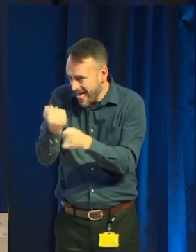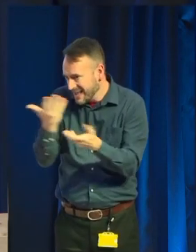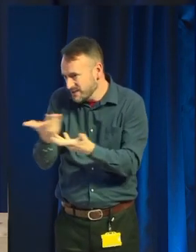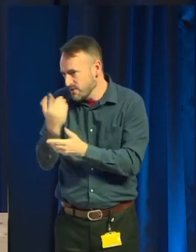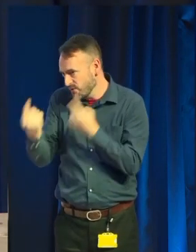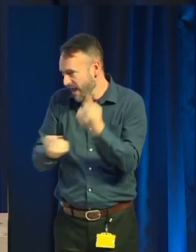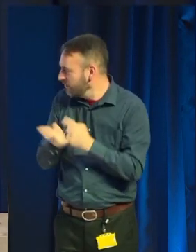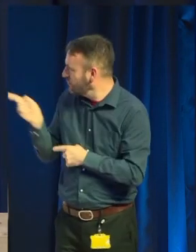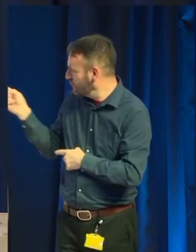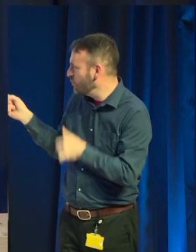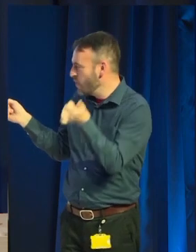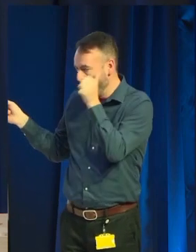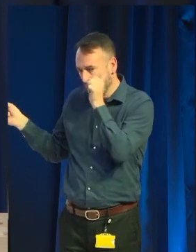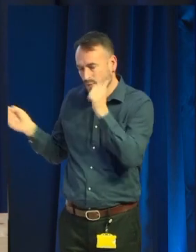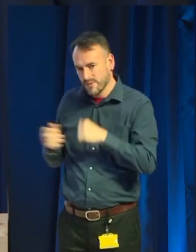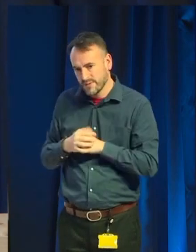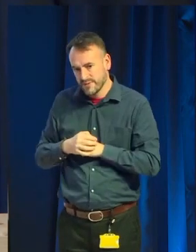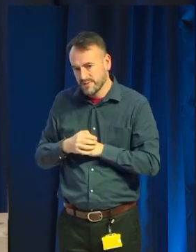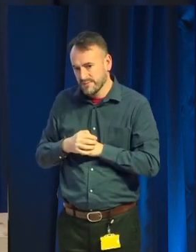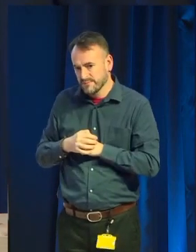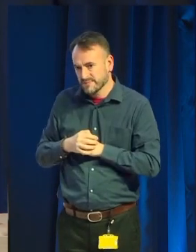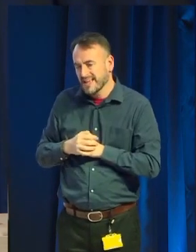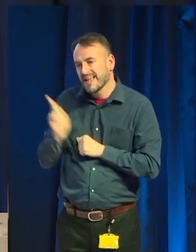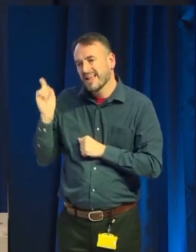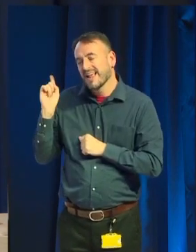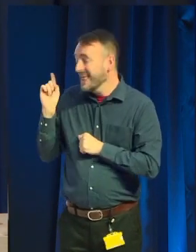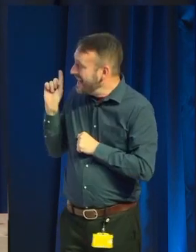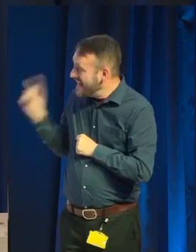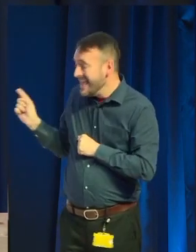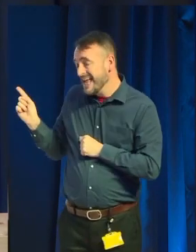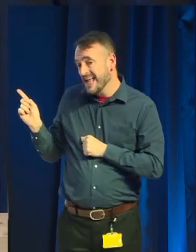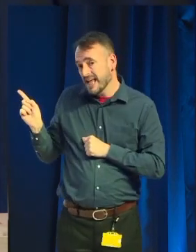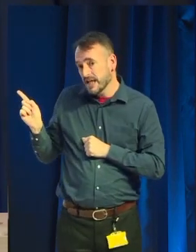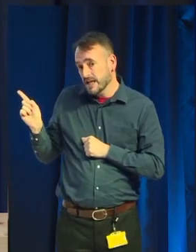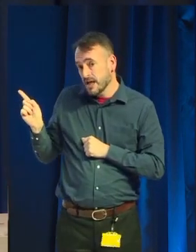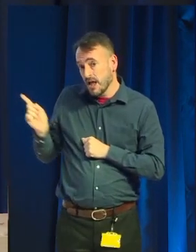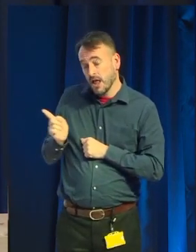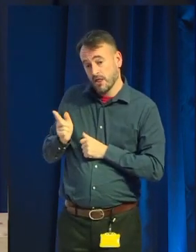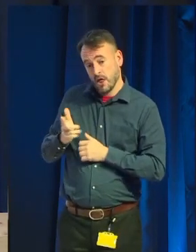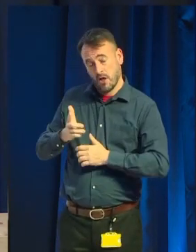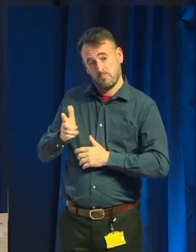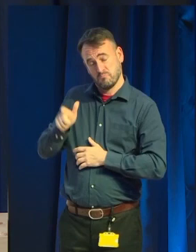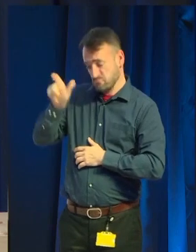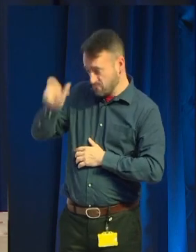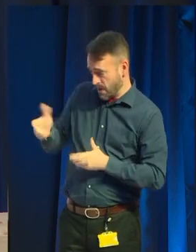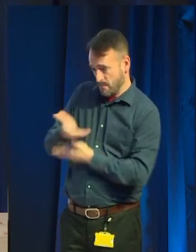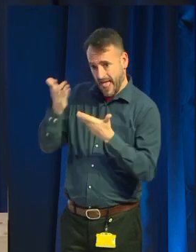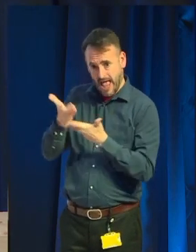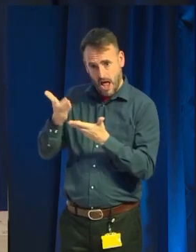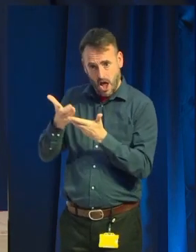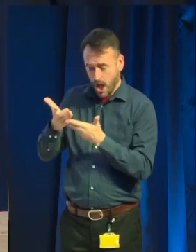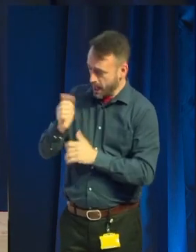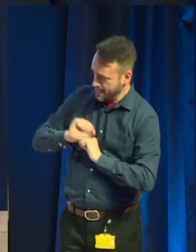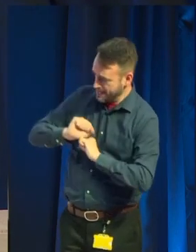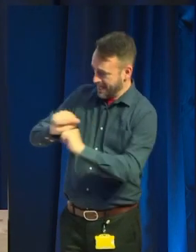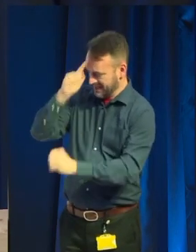The agency of the player here is denied since she has only one choice, and I thought it